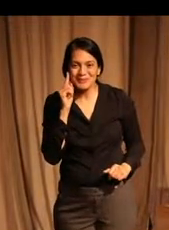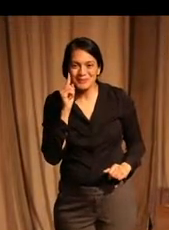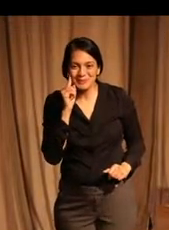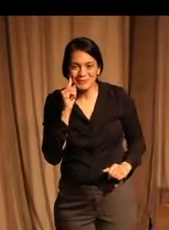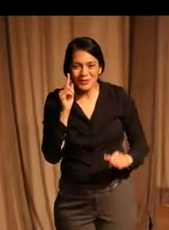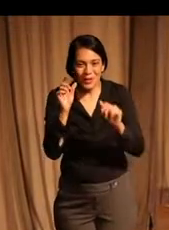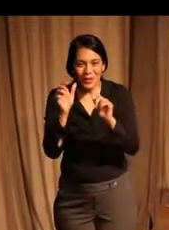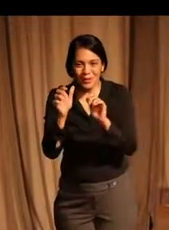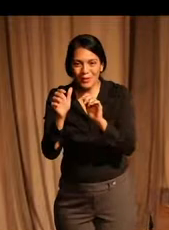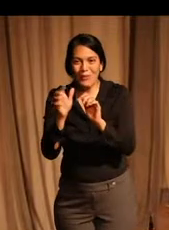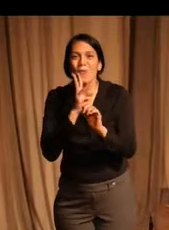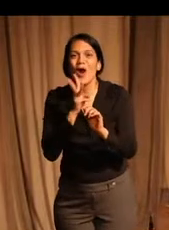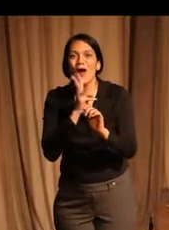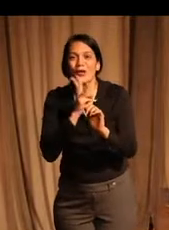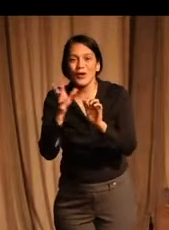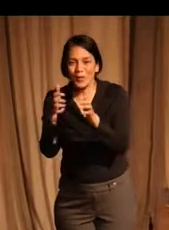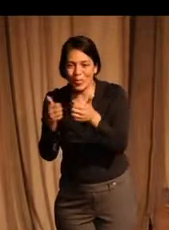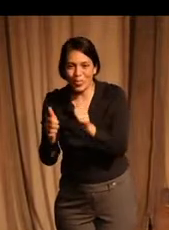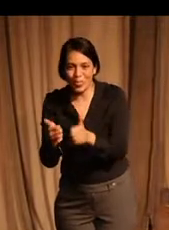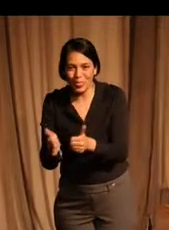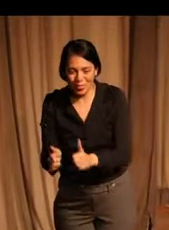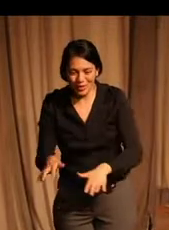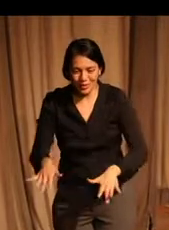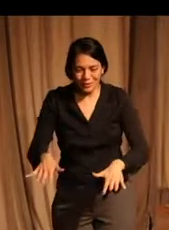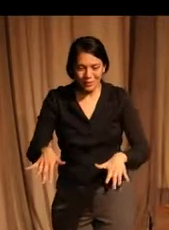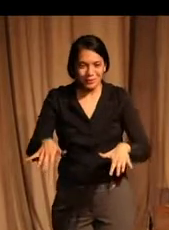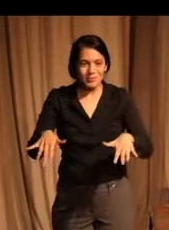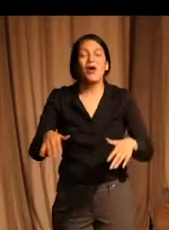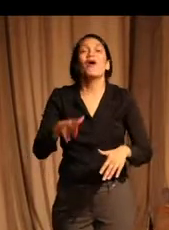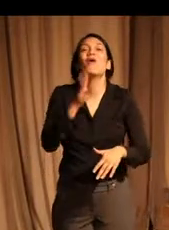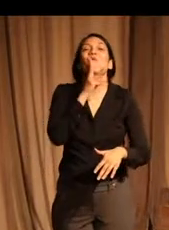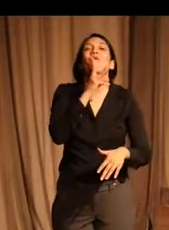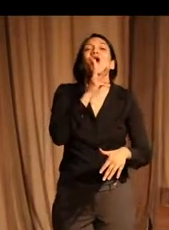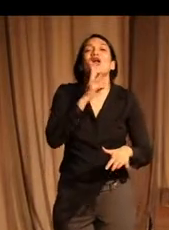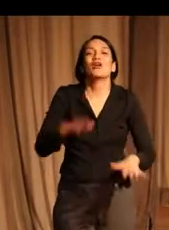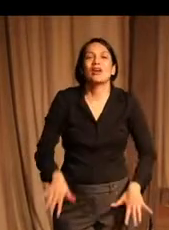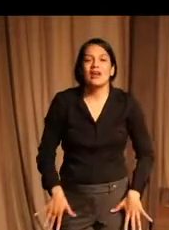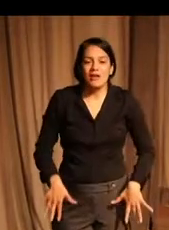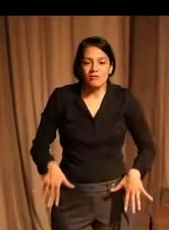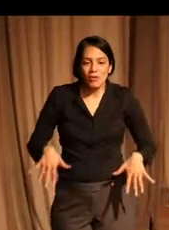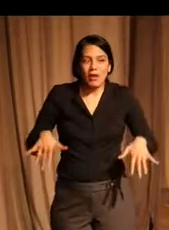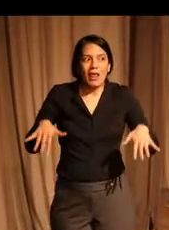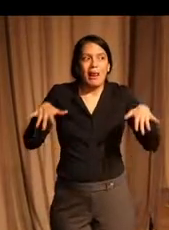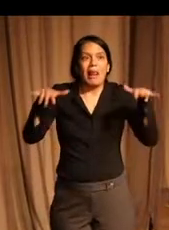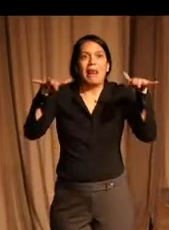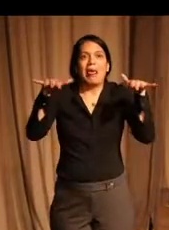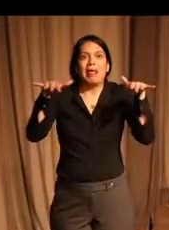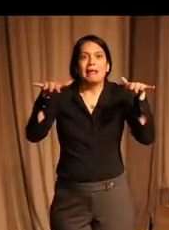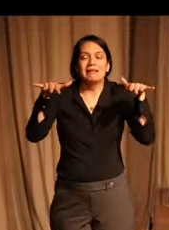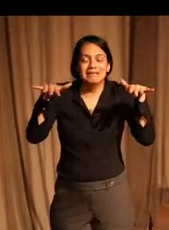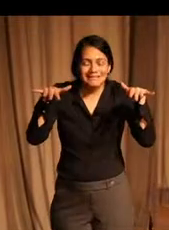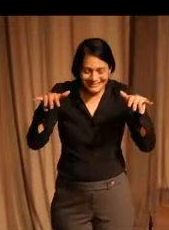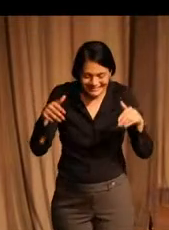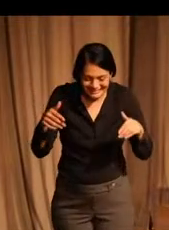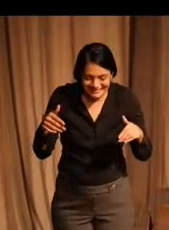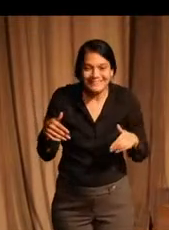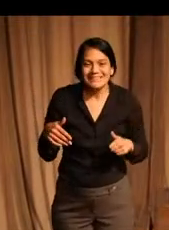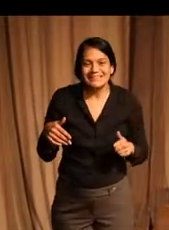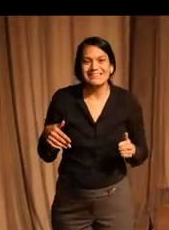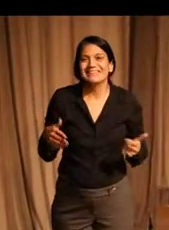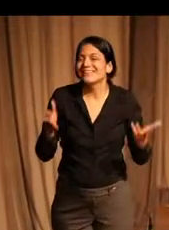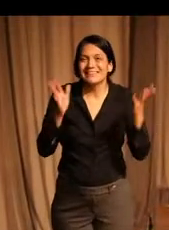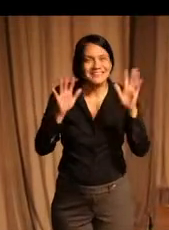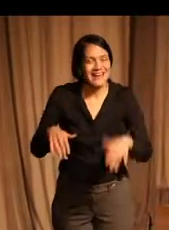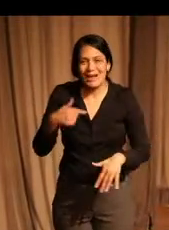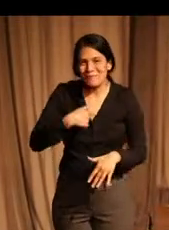That's the water. That's the water coming for us. I don't think that's the direction you were going. I just wanted to publicly admit my own morbid